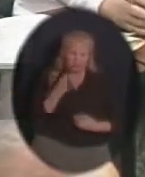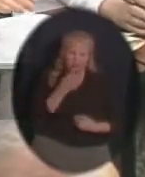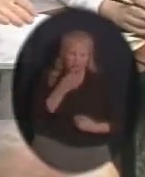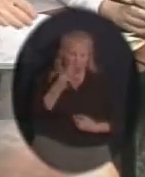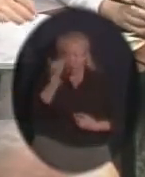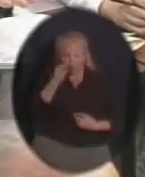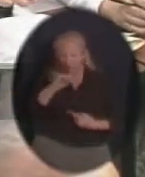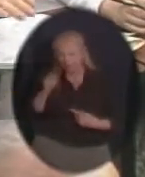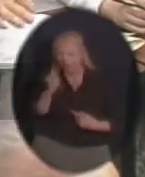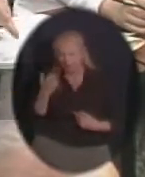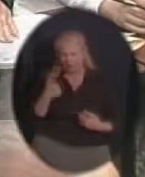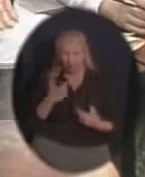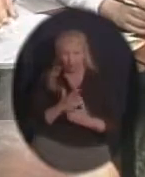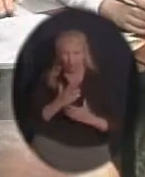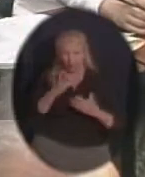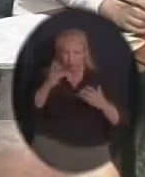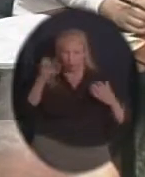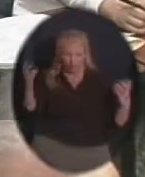what appears to